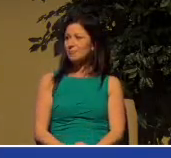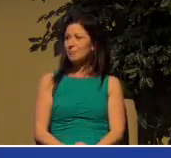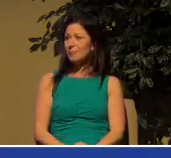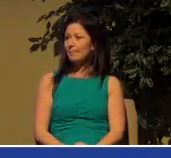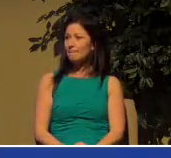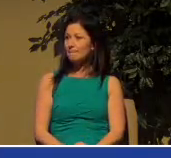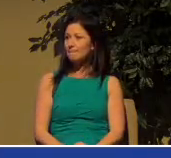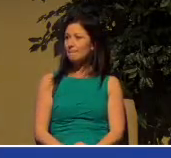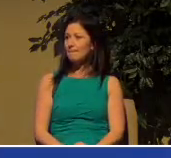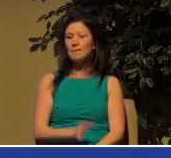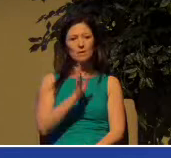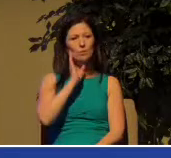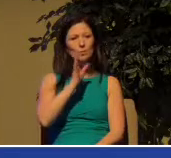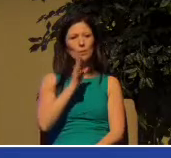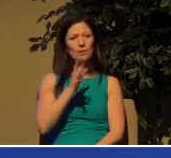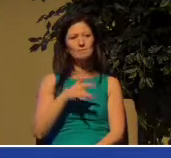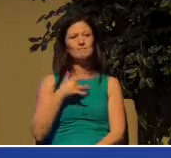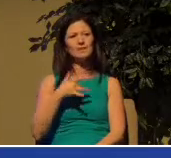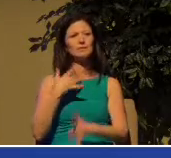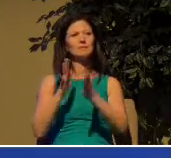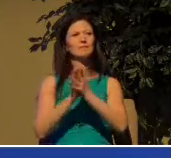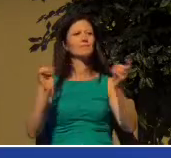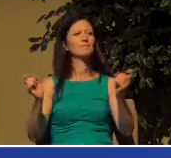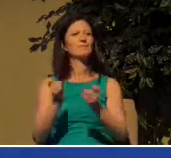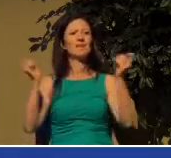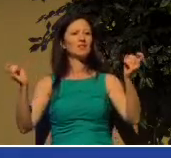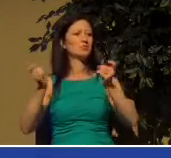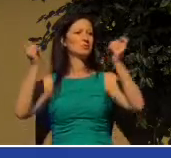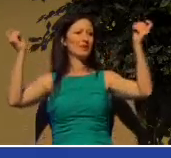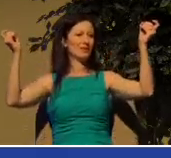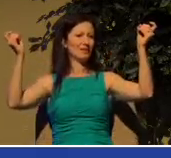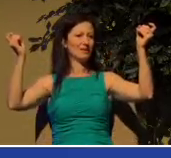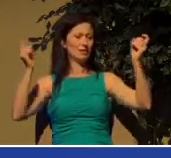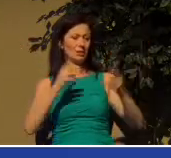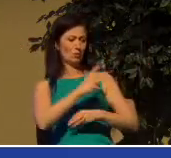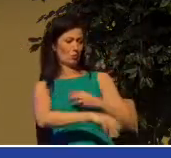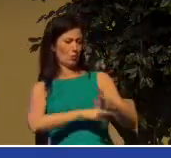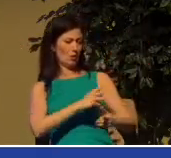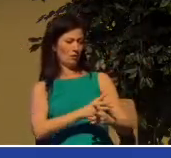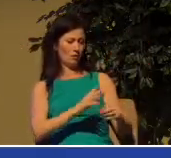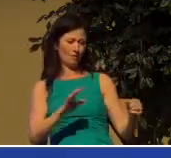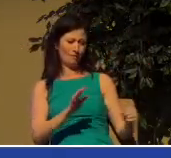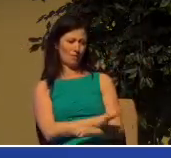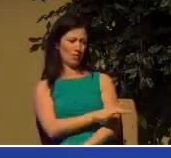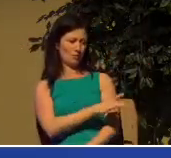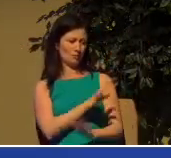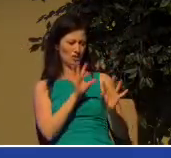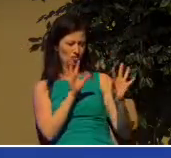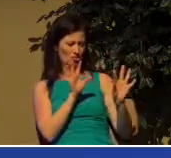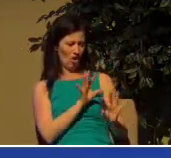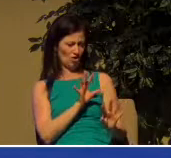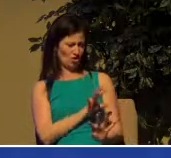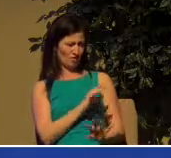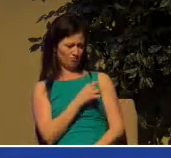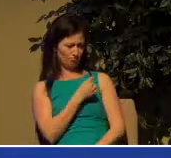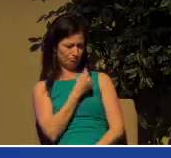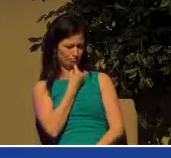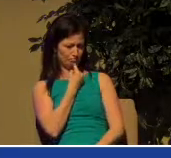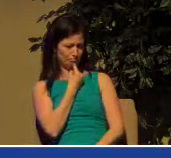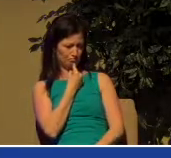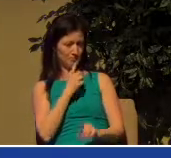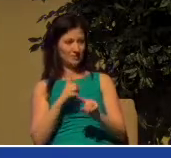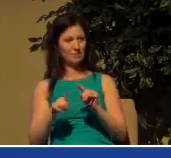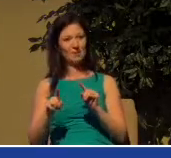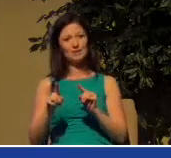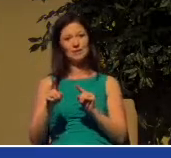Christians victory in a world that is filled with disappointment and filled with darkness. The first thing that God promises to